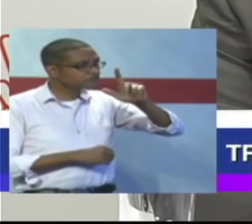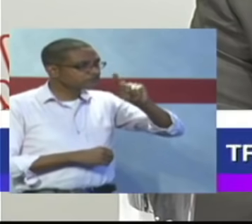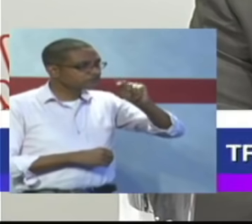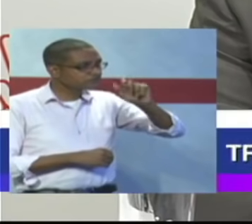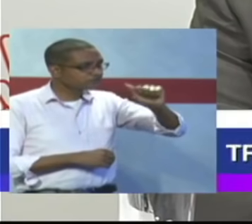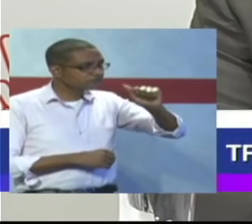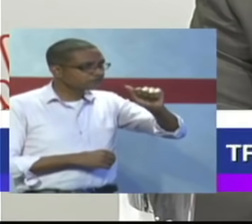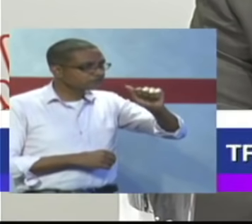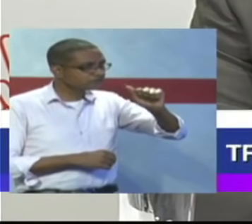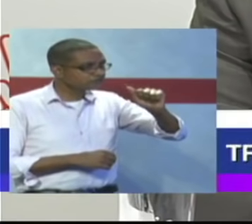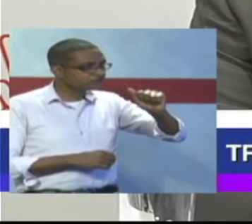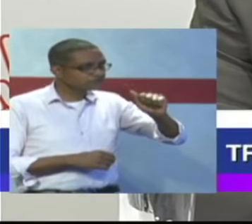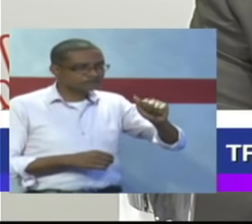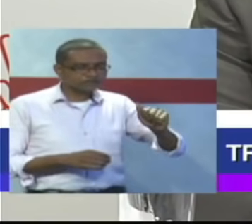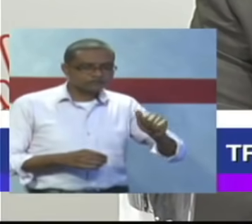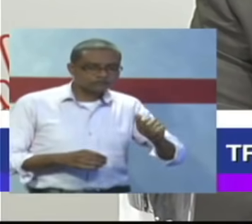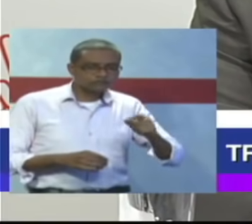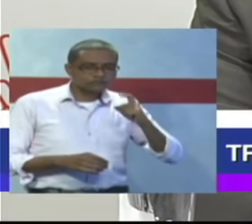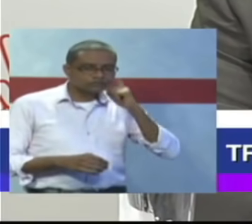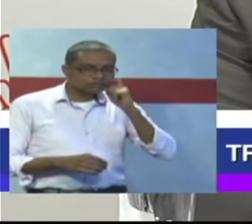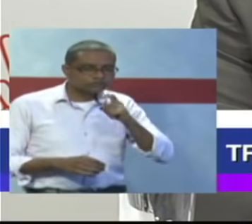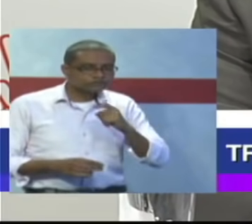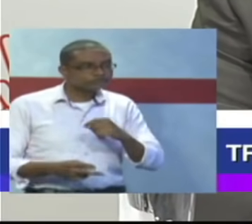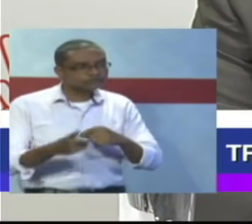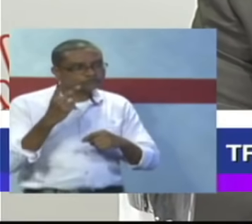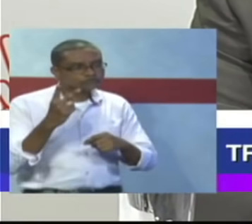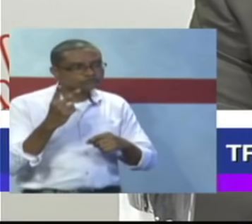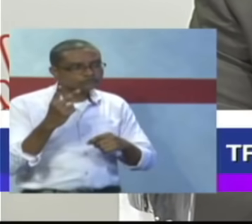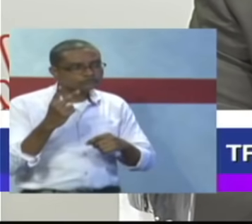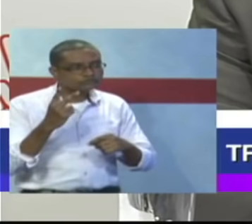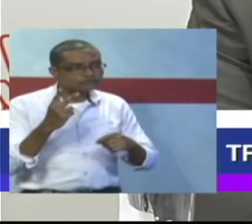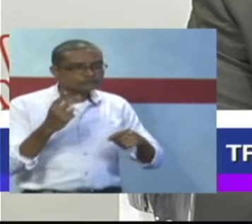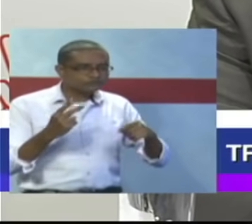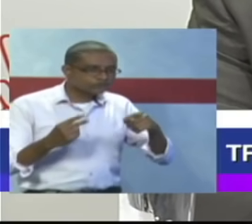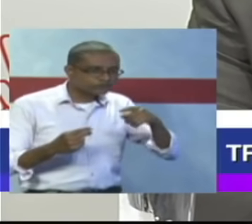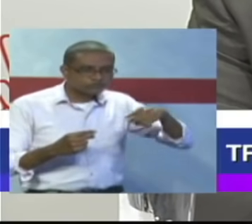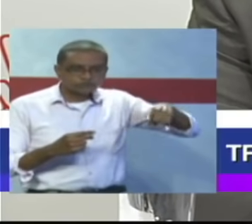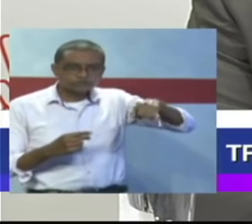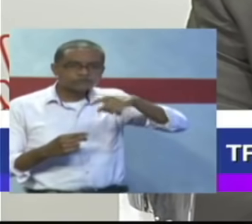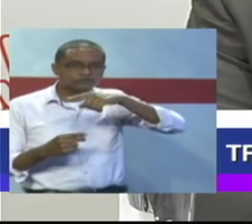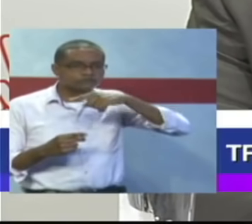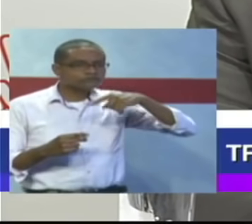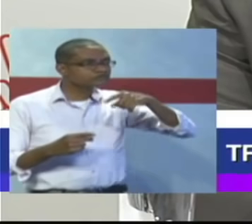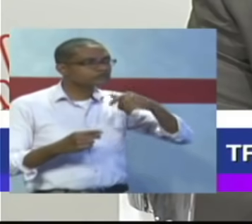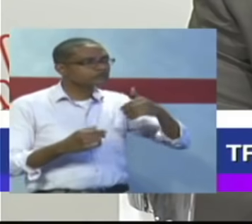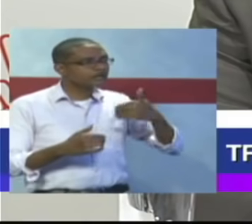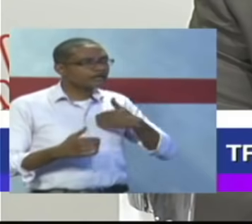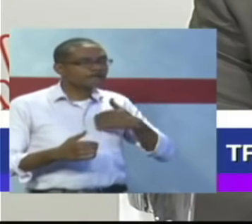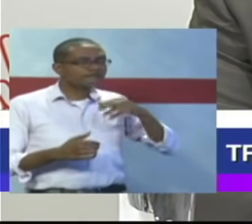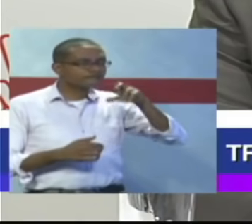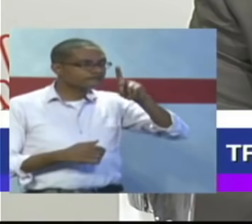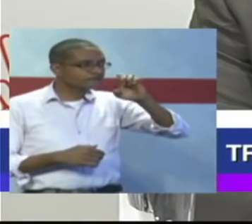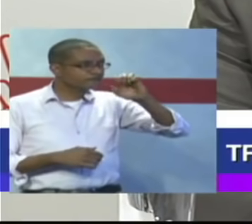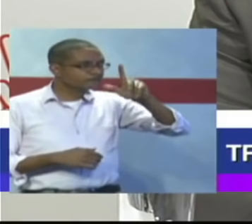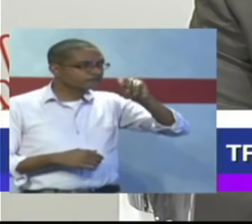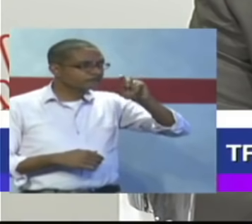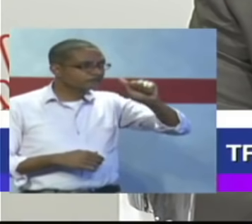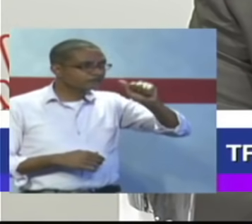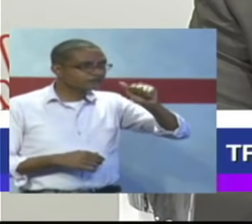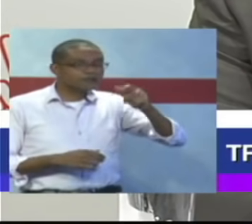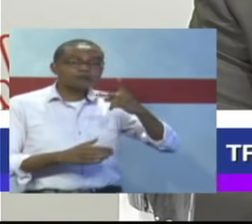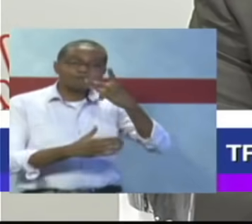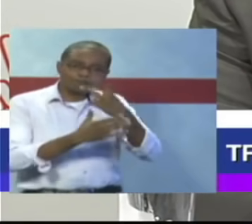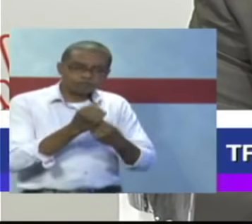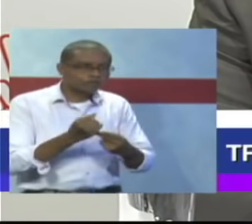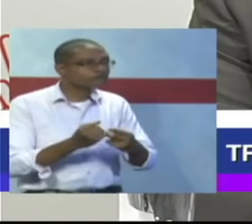far noted 2. Now, among the cases that we have had of Delta variant, we have had both